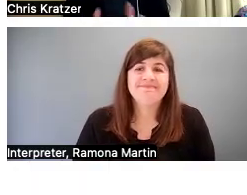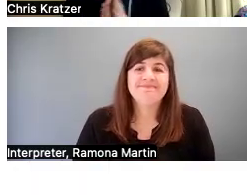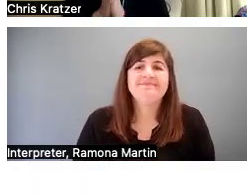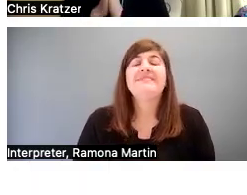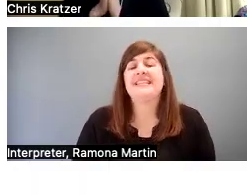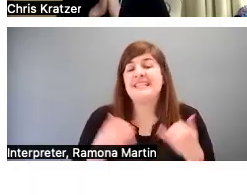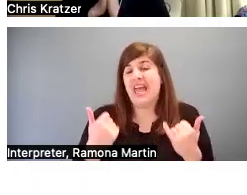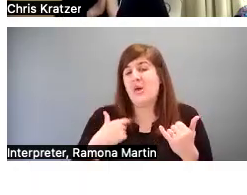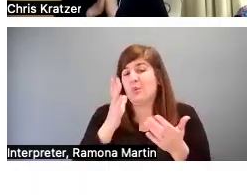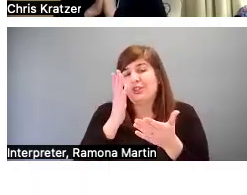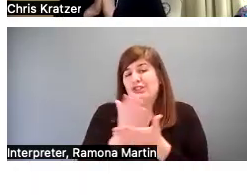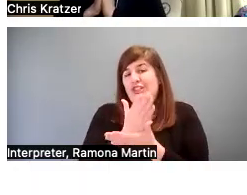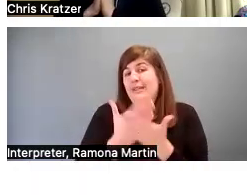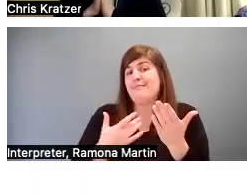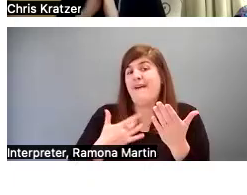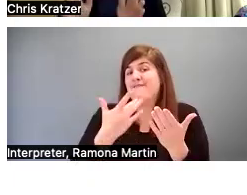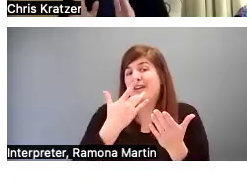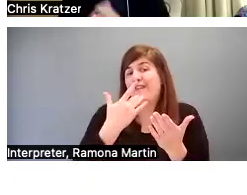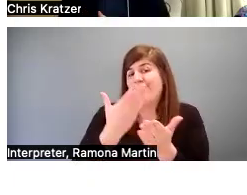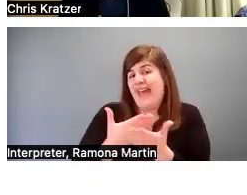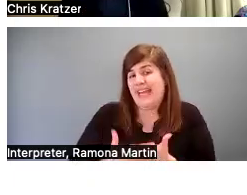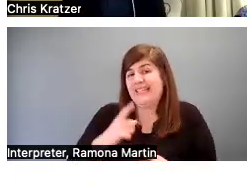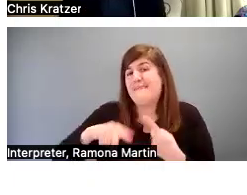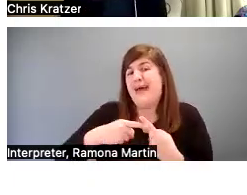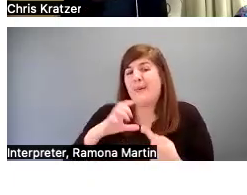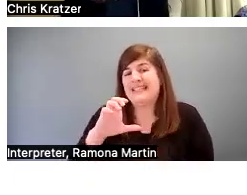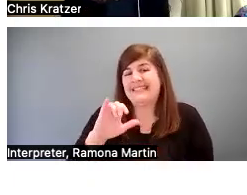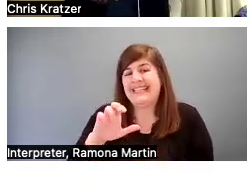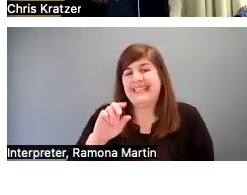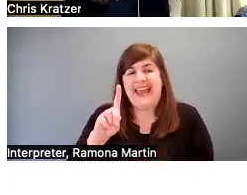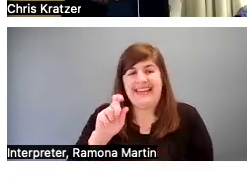Now I'm going to share some of my favorite facts about cicadas, and then we'll get to questions.